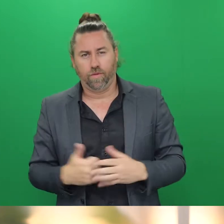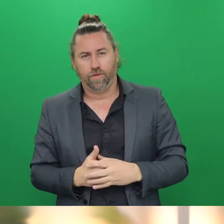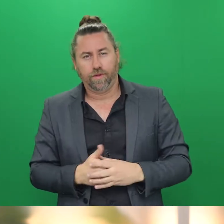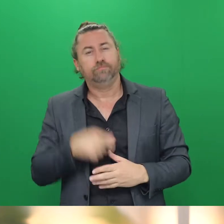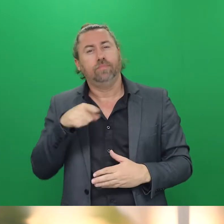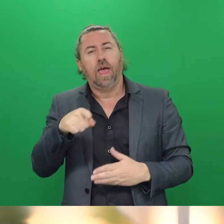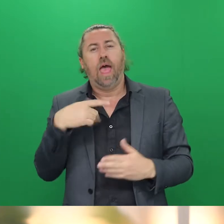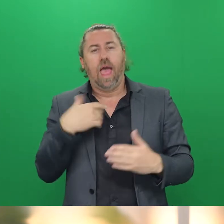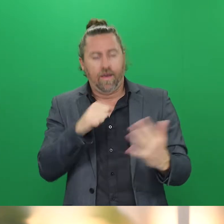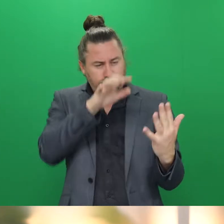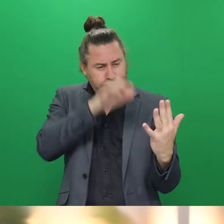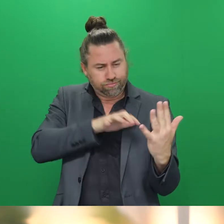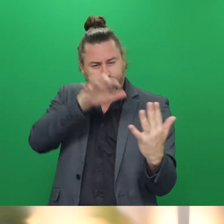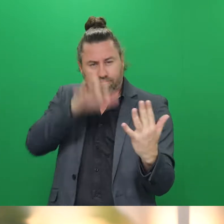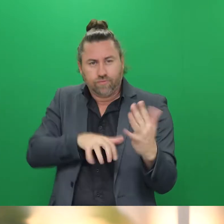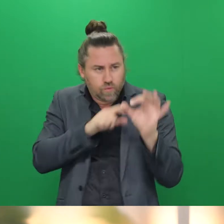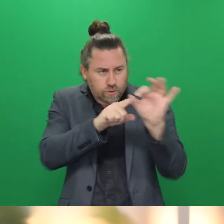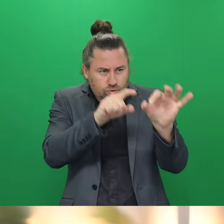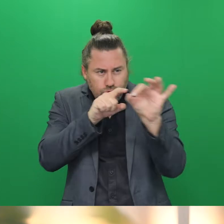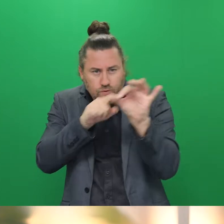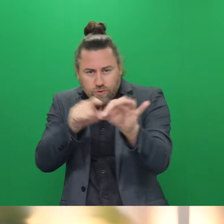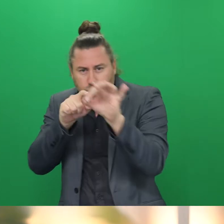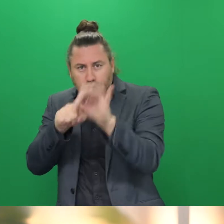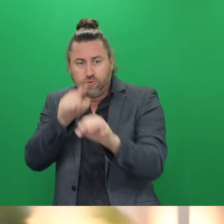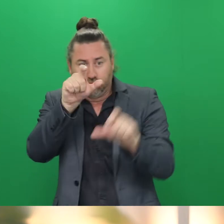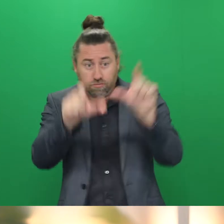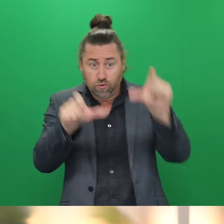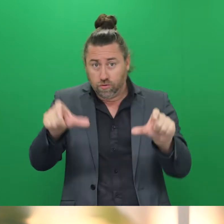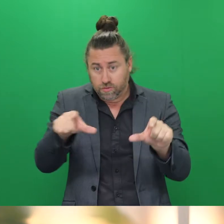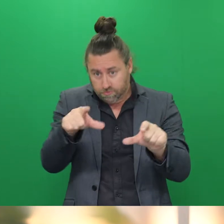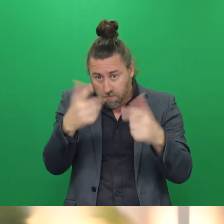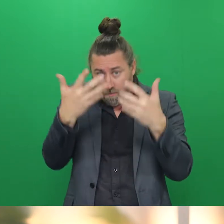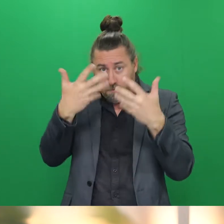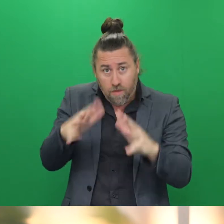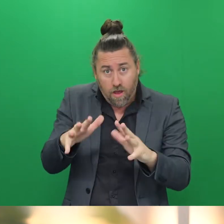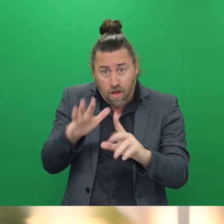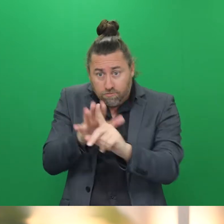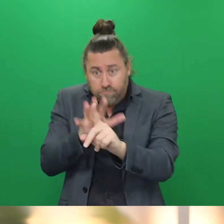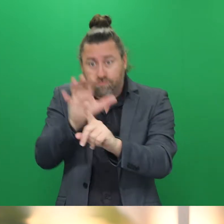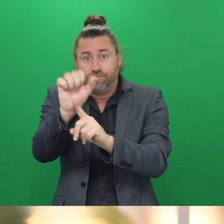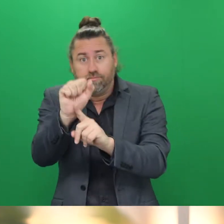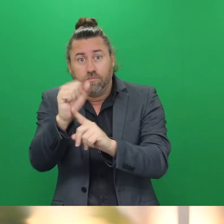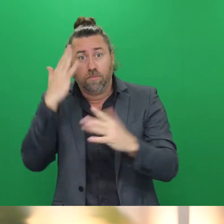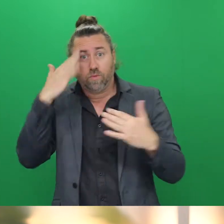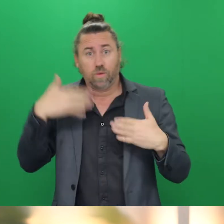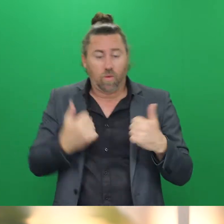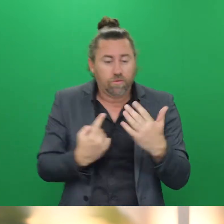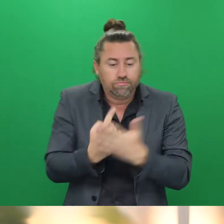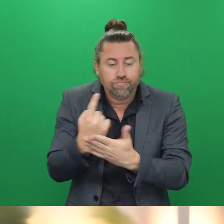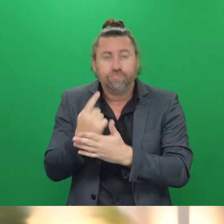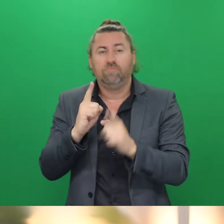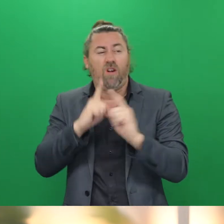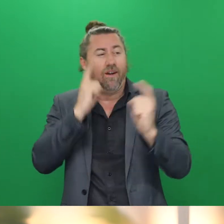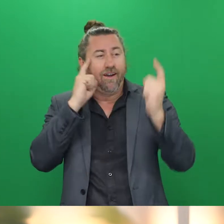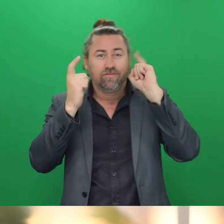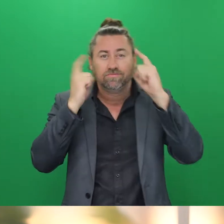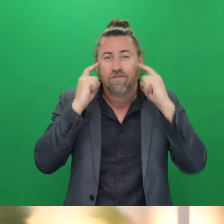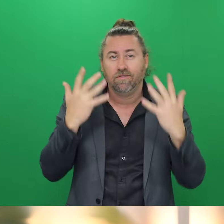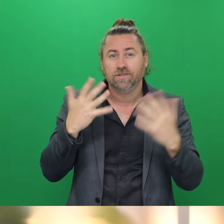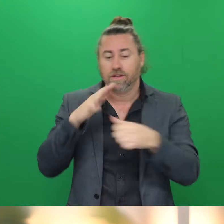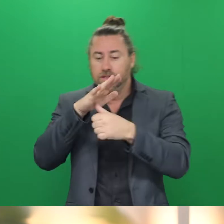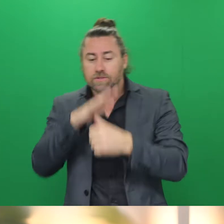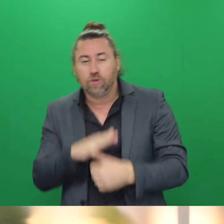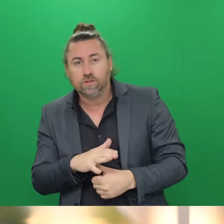questionnaire that provides answers to whether the person has had a diagnosed mental illness, such as anxiety,